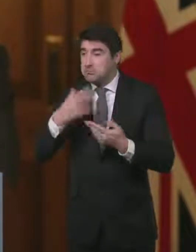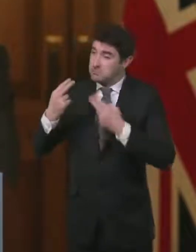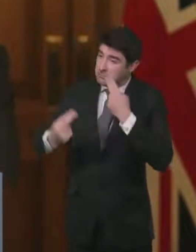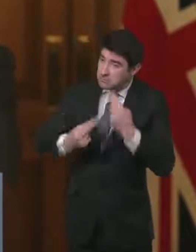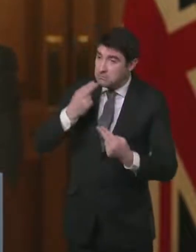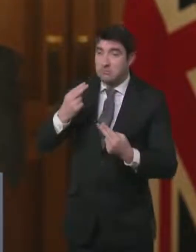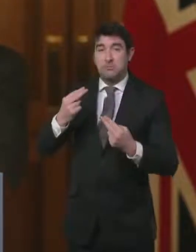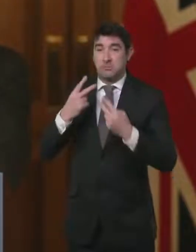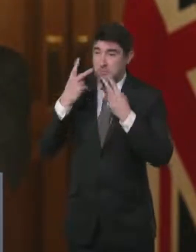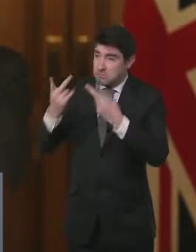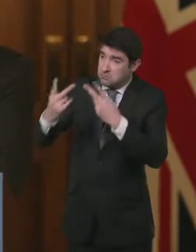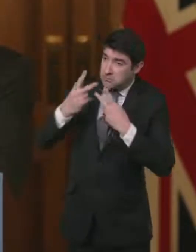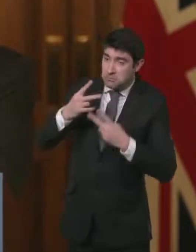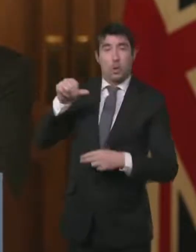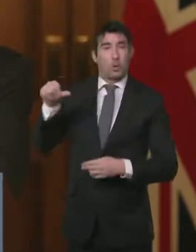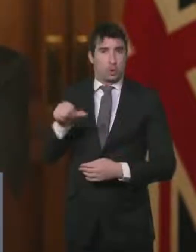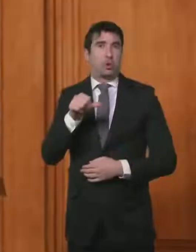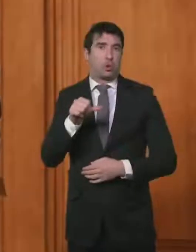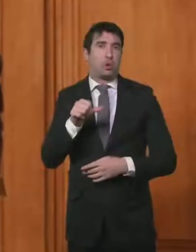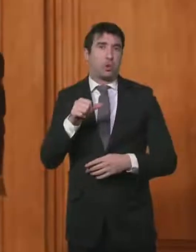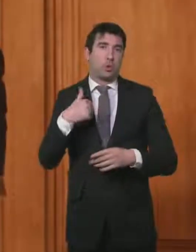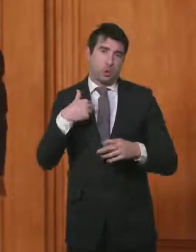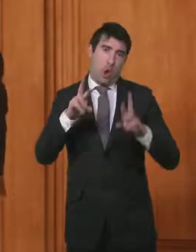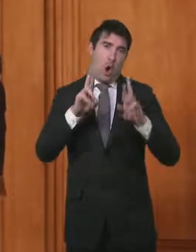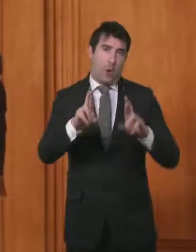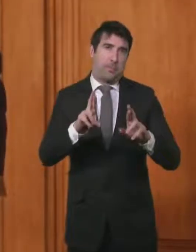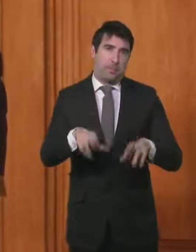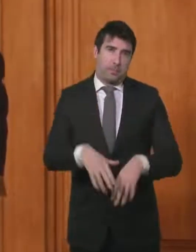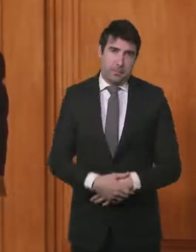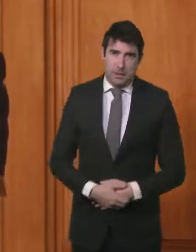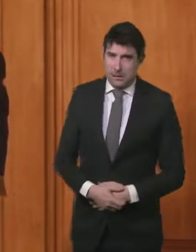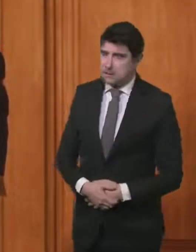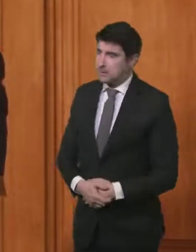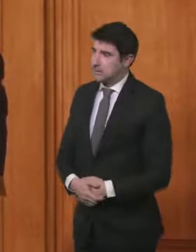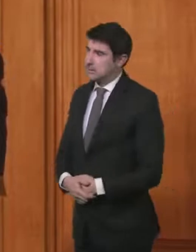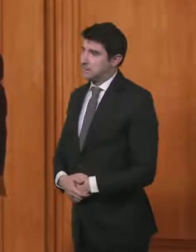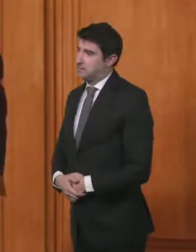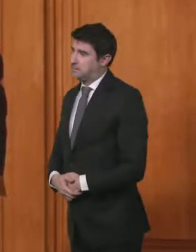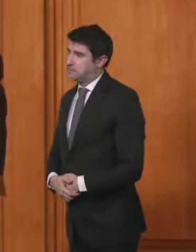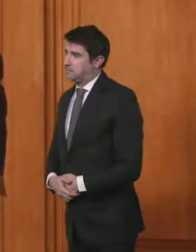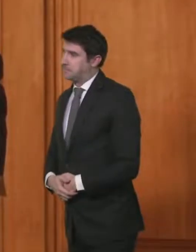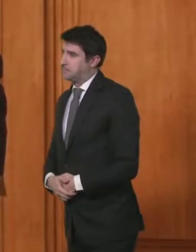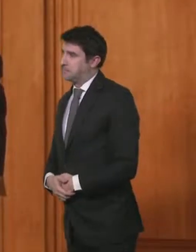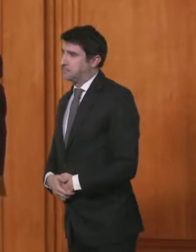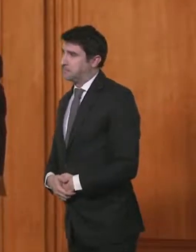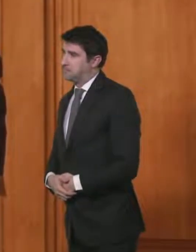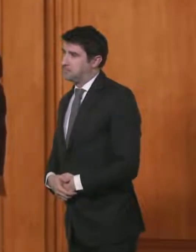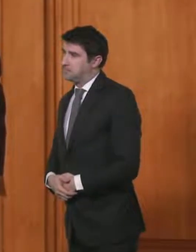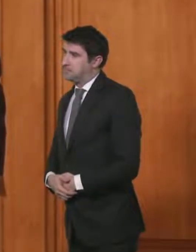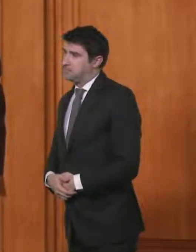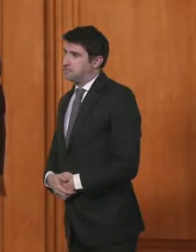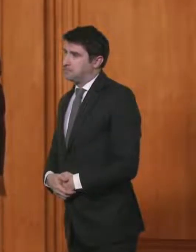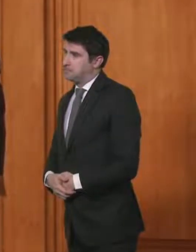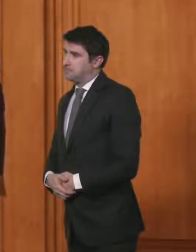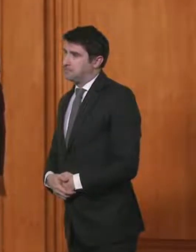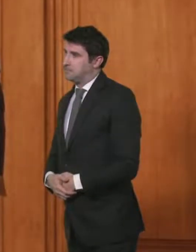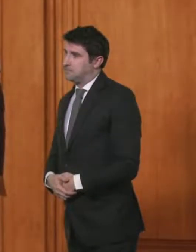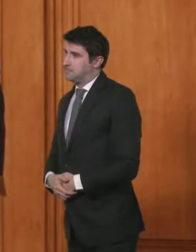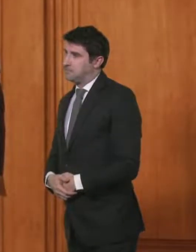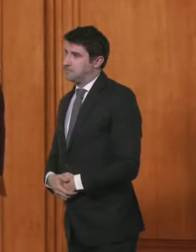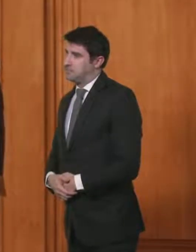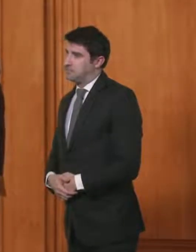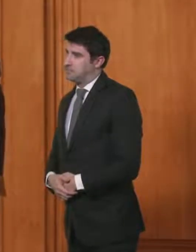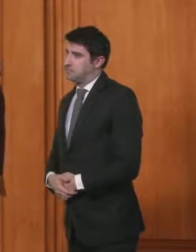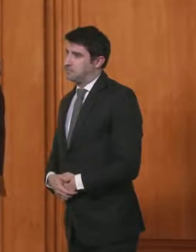so indeed, that there may be things that individuals decide that they've